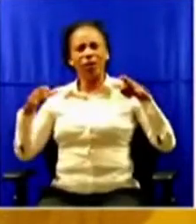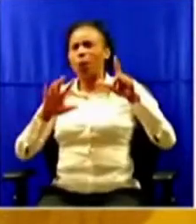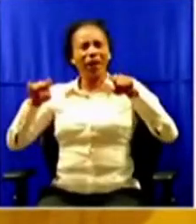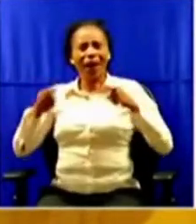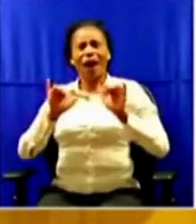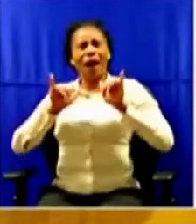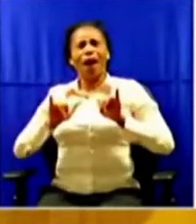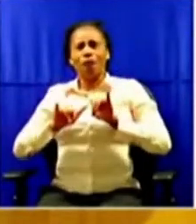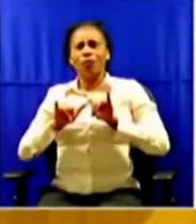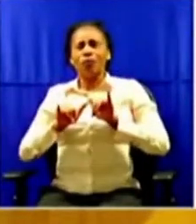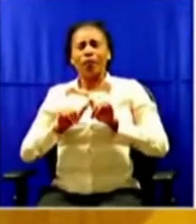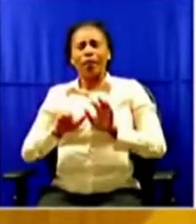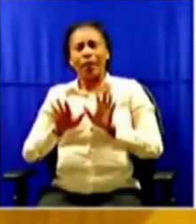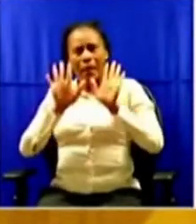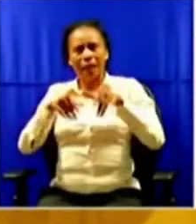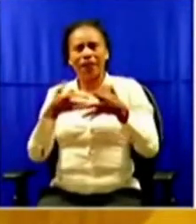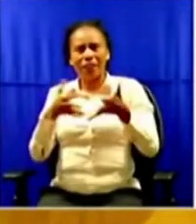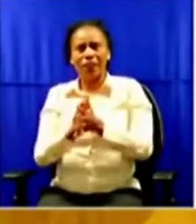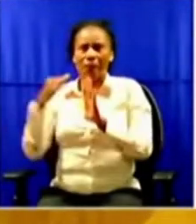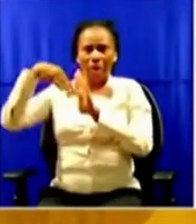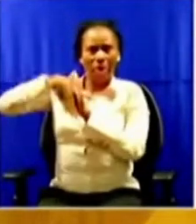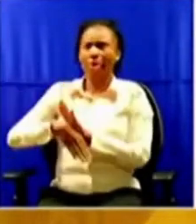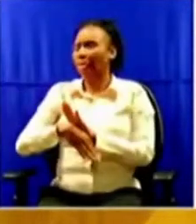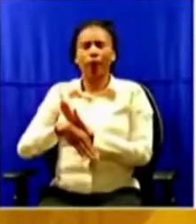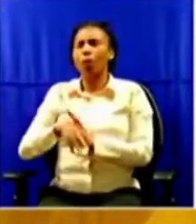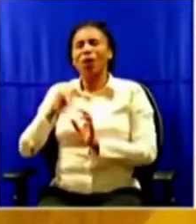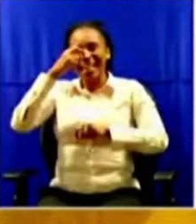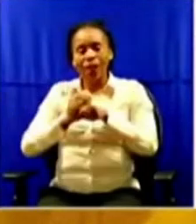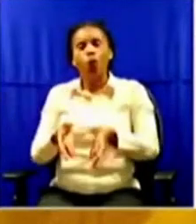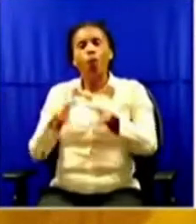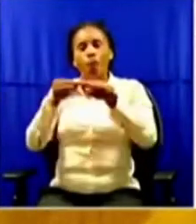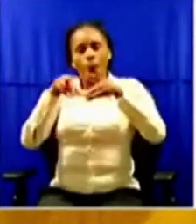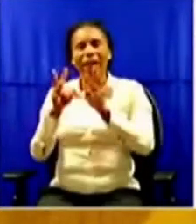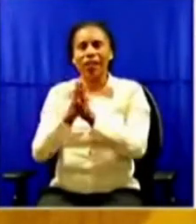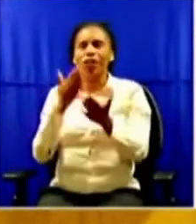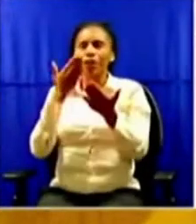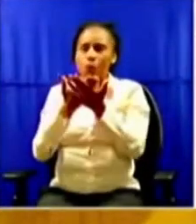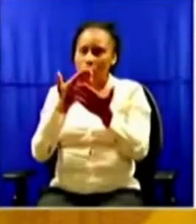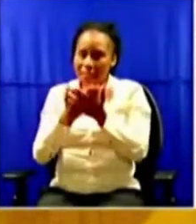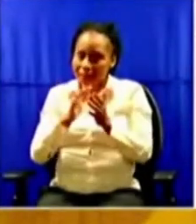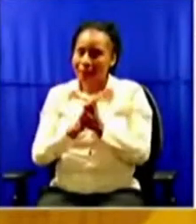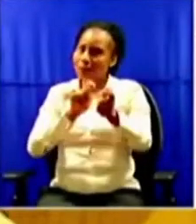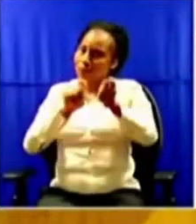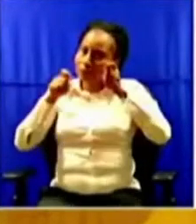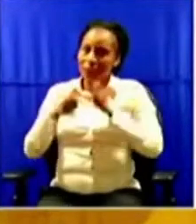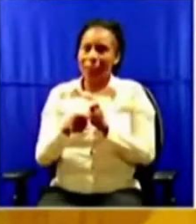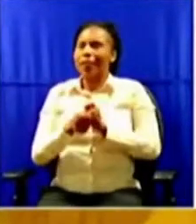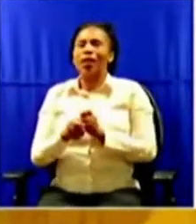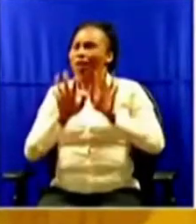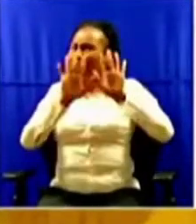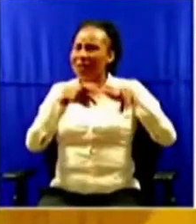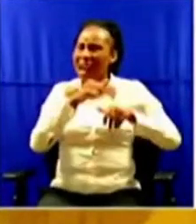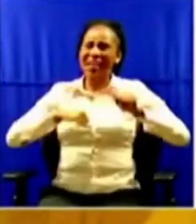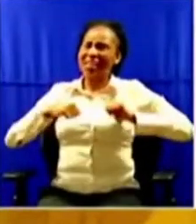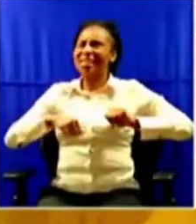it ourselves. We've got to find ways to reform in spite of the inaction of this government. We need